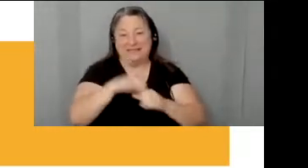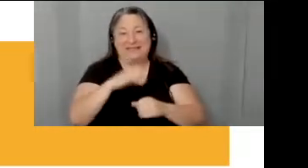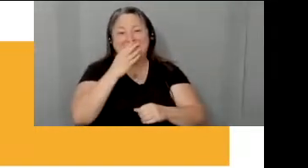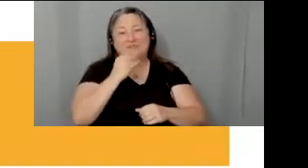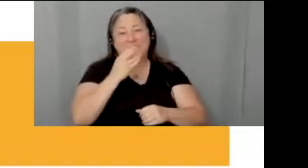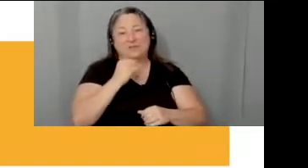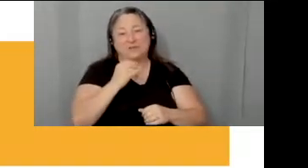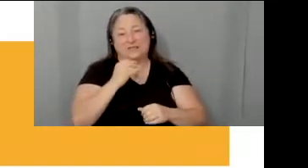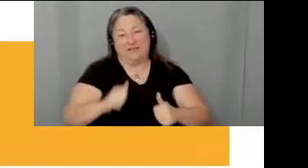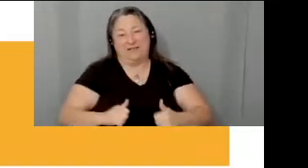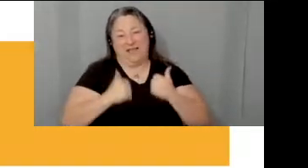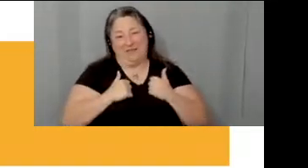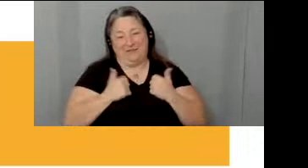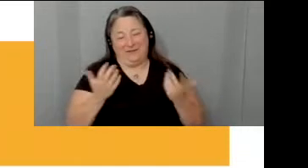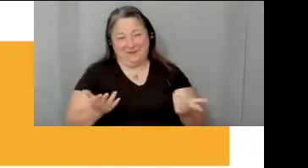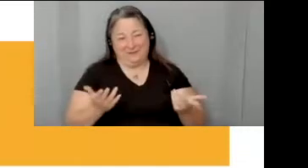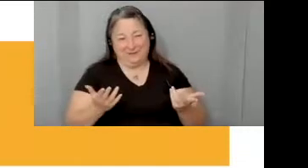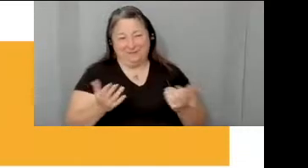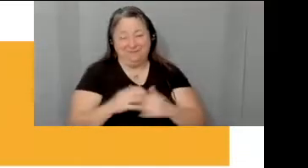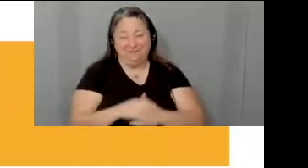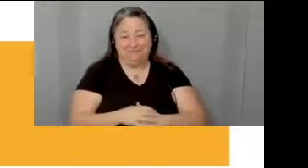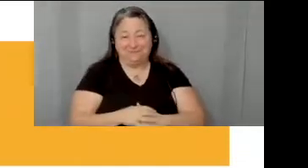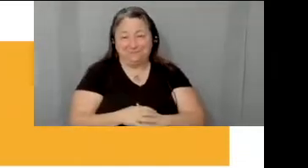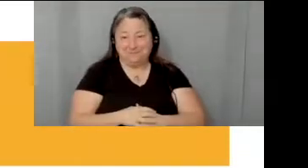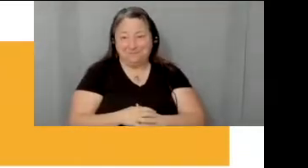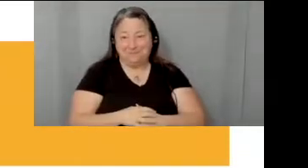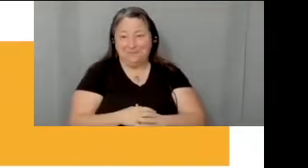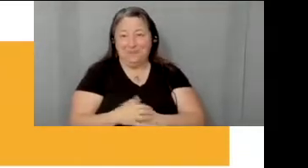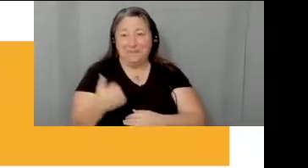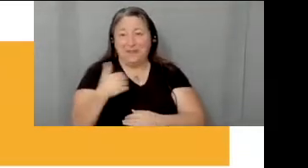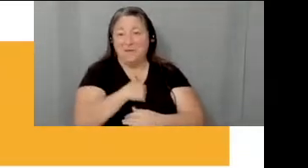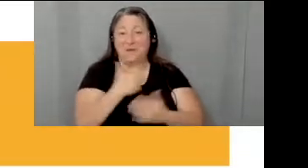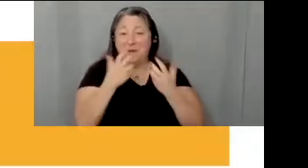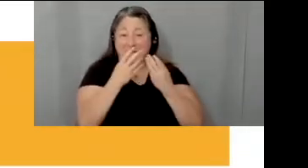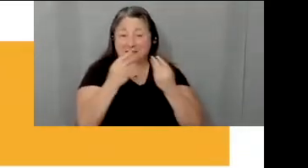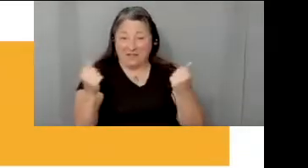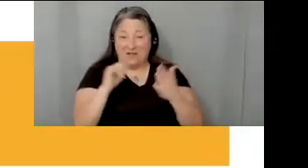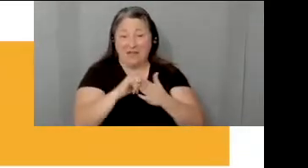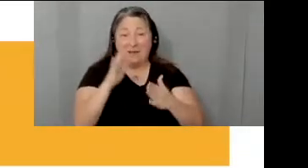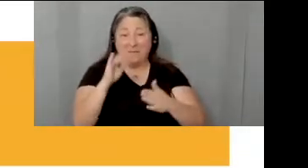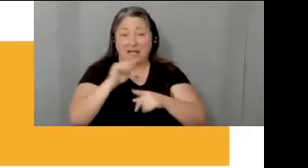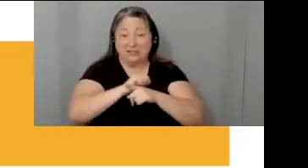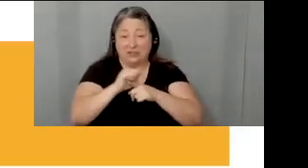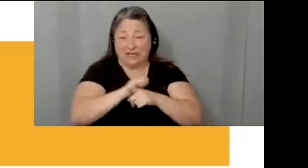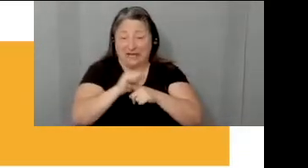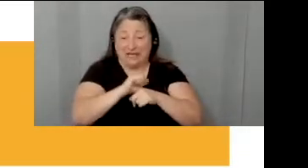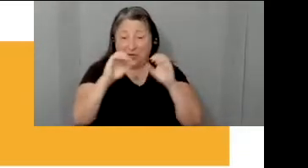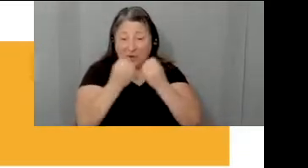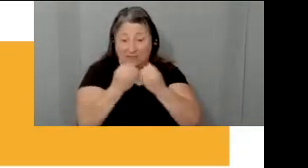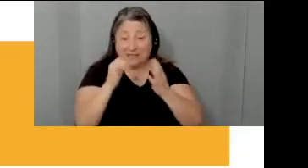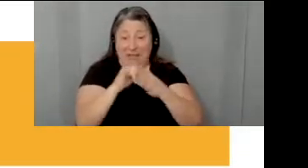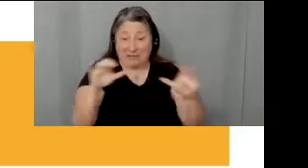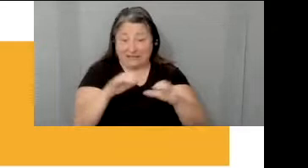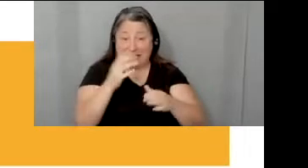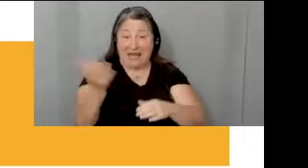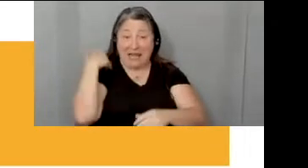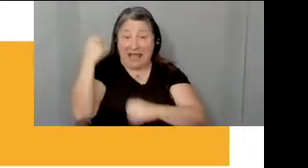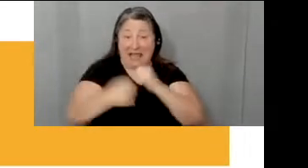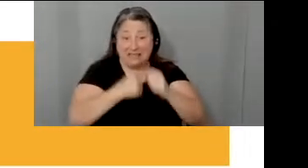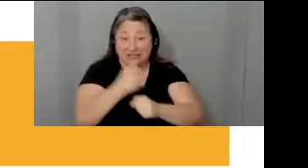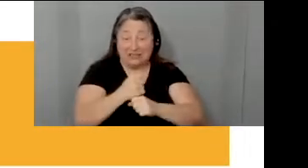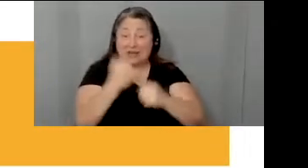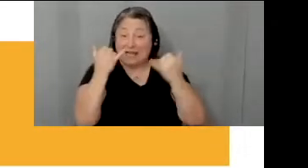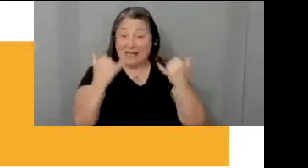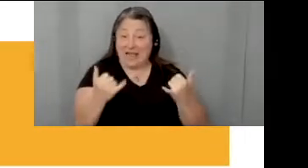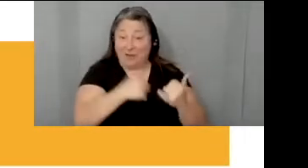life. We sort of set out to solve that first by training organizations, which we did last year, and now by saying,